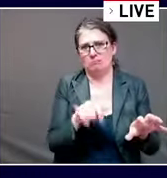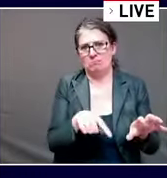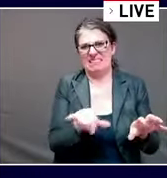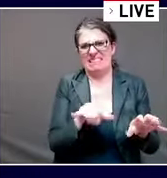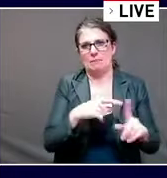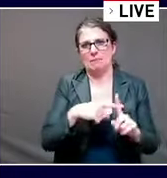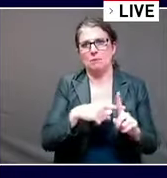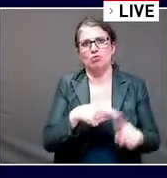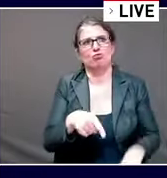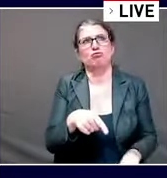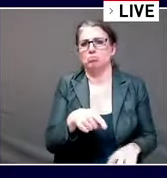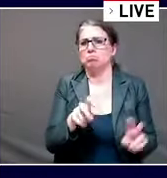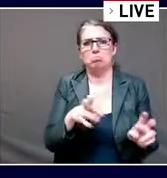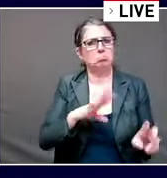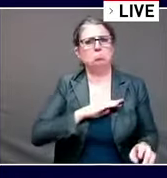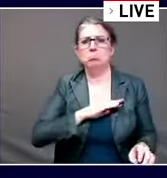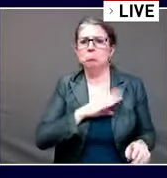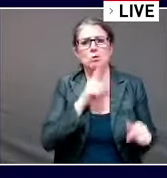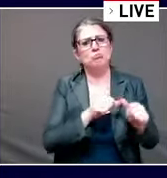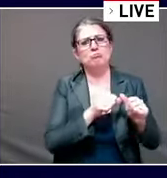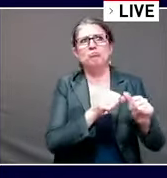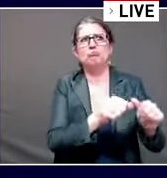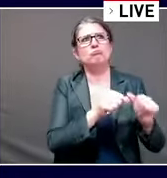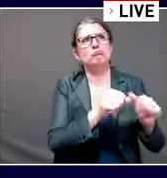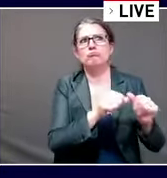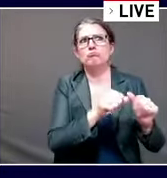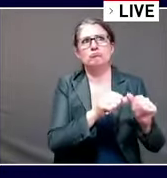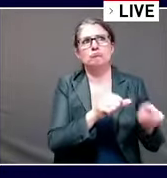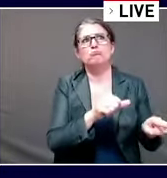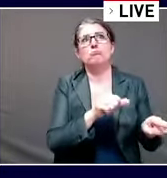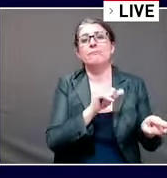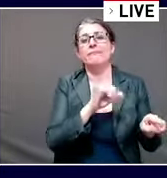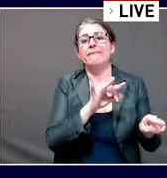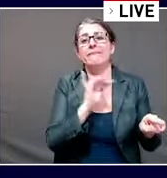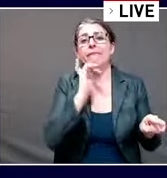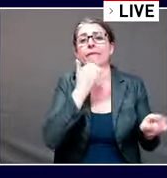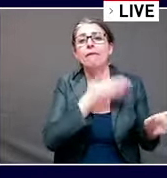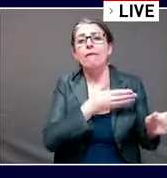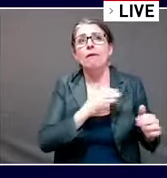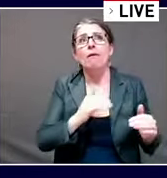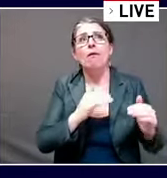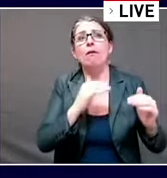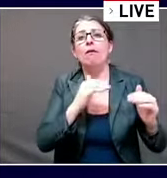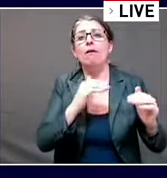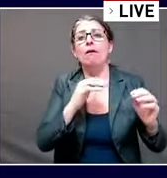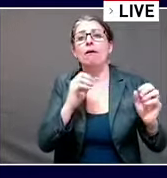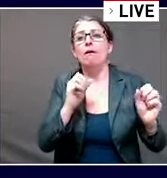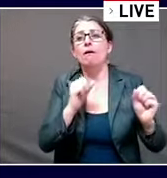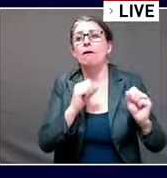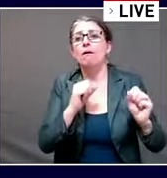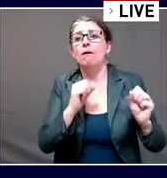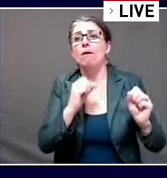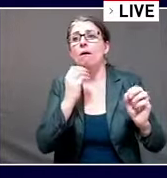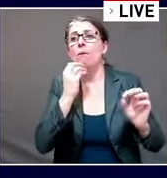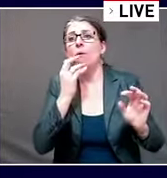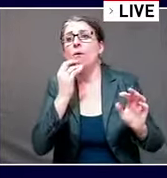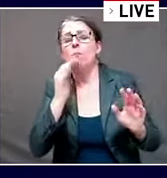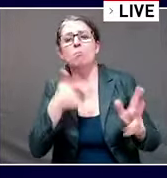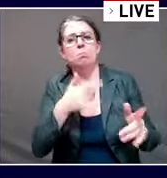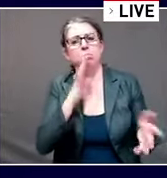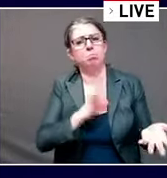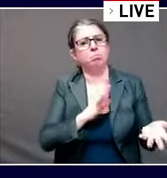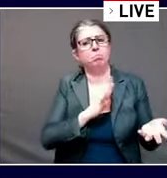shelf stability and not degrade or deteriorate. That has immediate implications. The first, of course, is that we don't need to have the